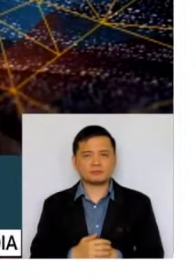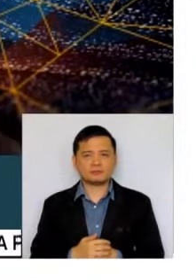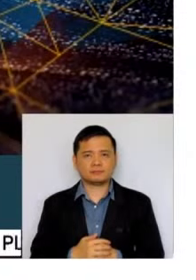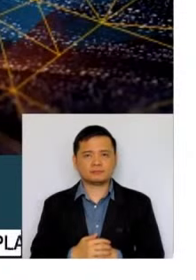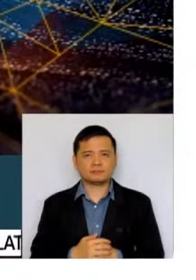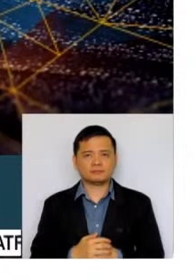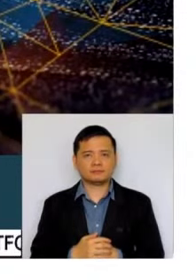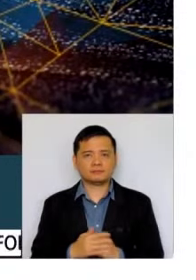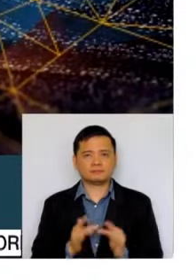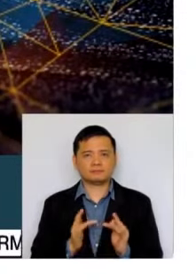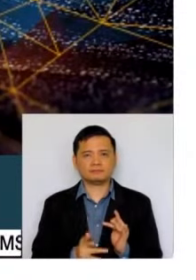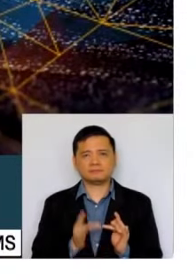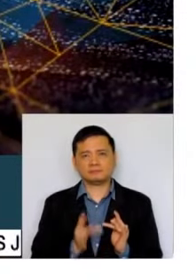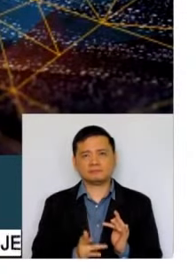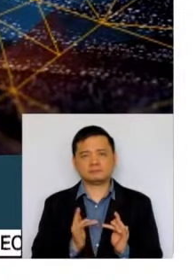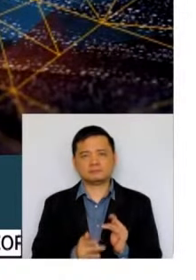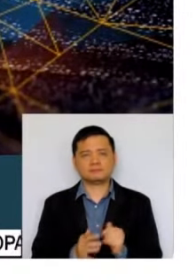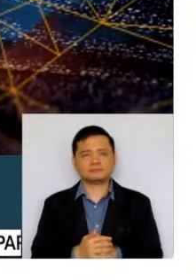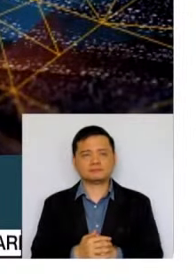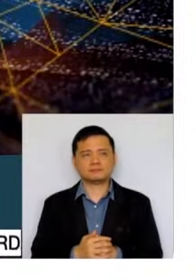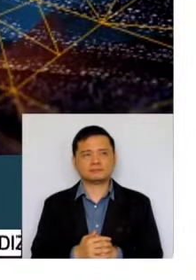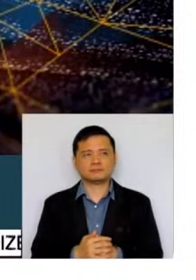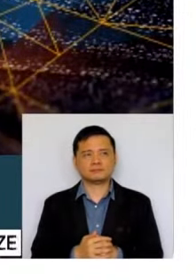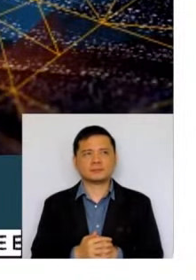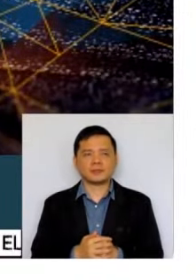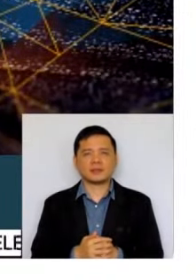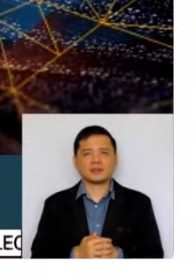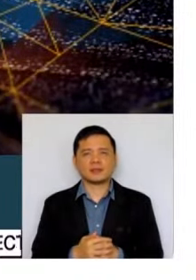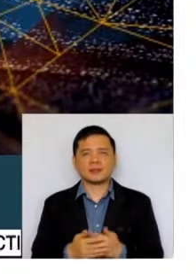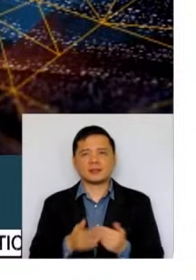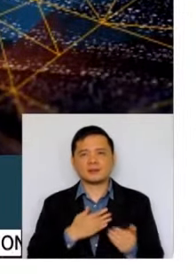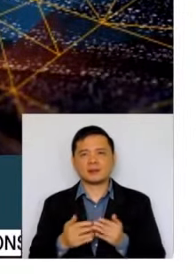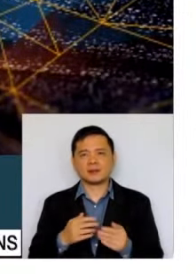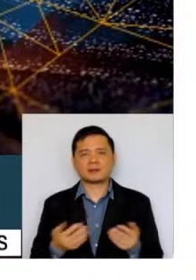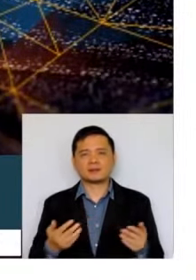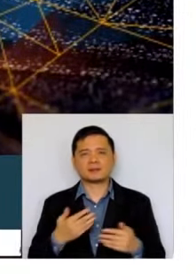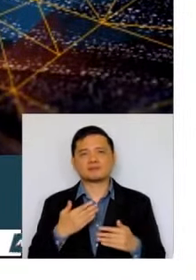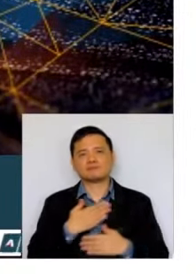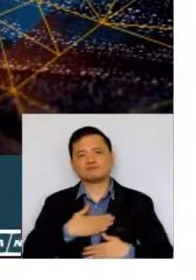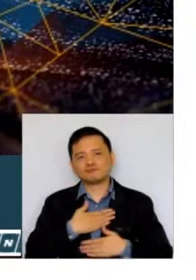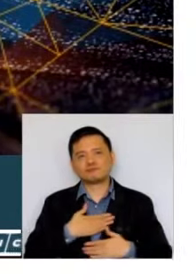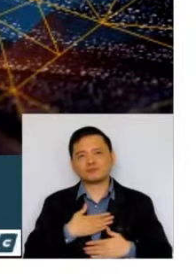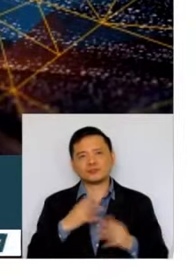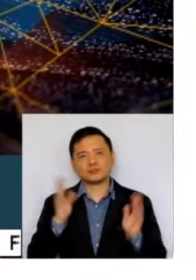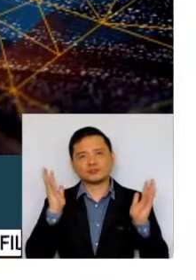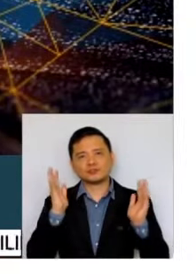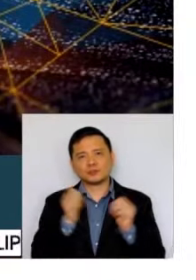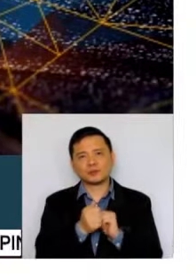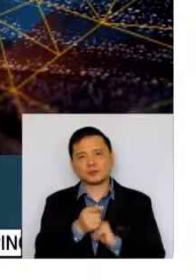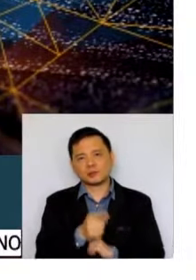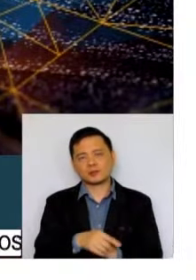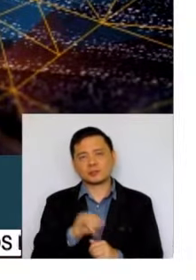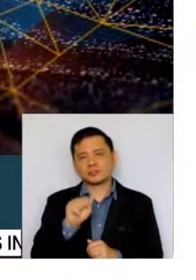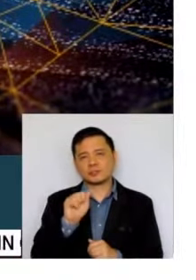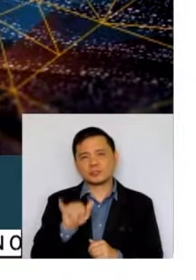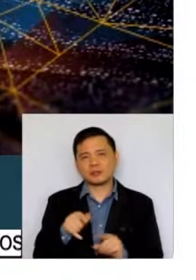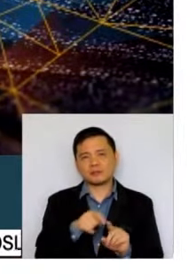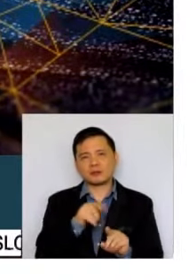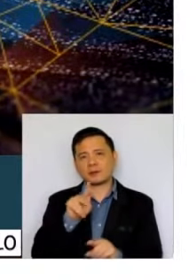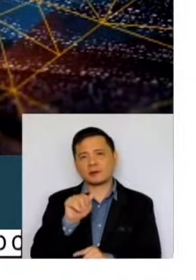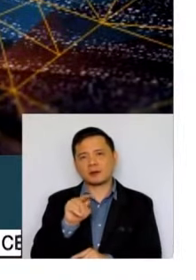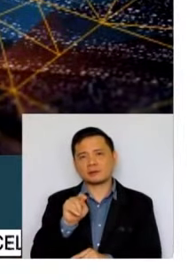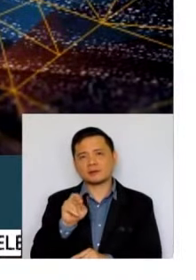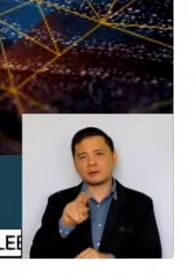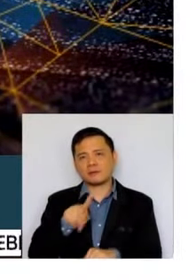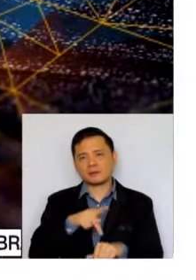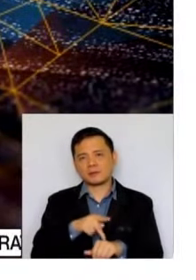Well, lots to look forward to there, and always a pleasure to speak with you, Jay Bautista of Kantar Philippines. Great to have you with us. Thank you so much for joining us today.